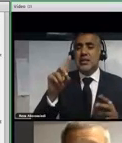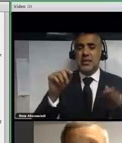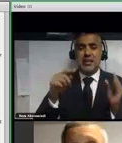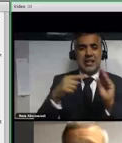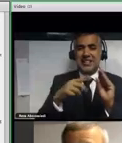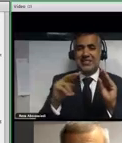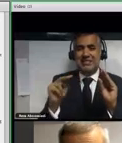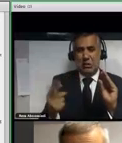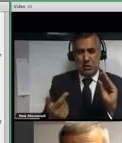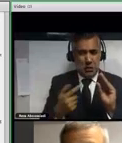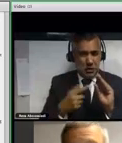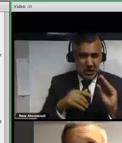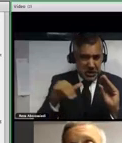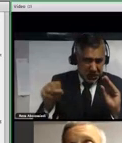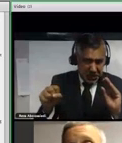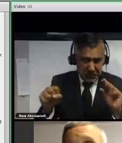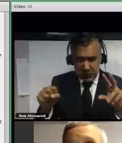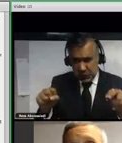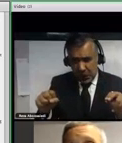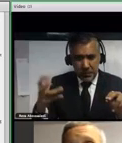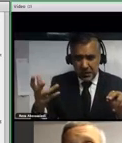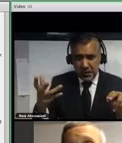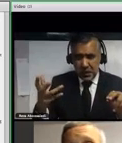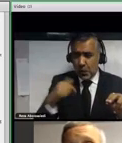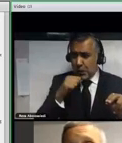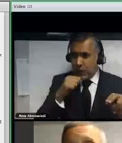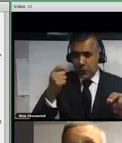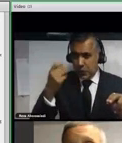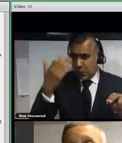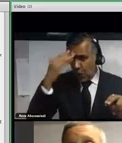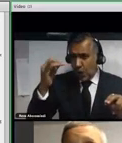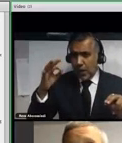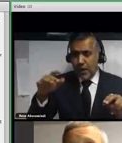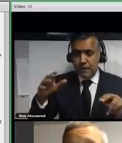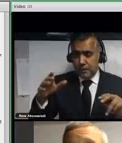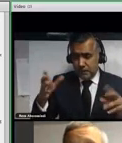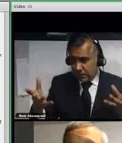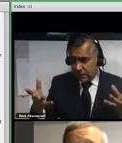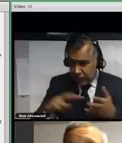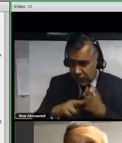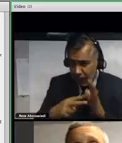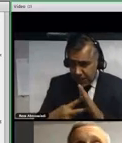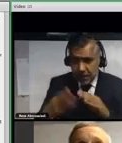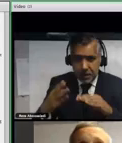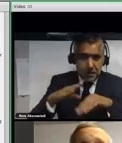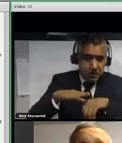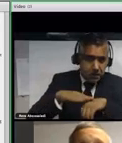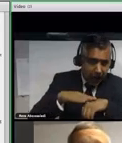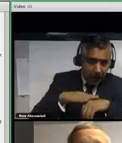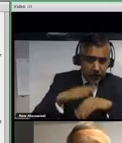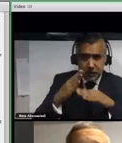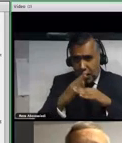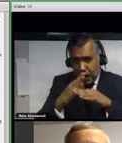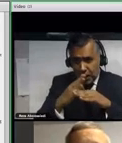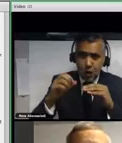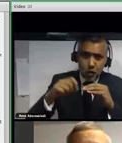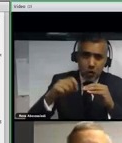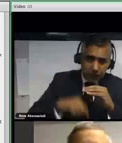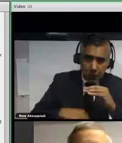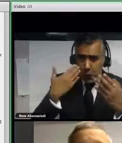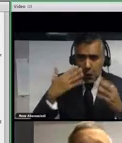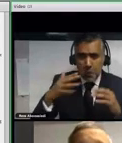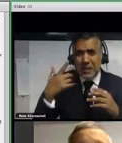yes and no. We don't know if the person, has more mild difficulties or has much more